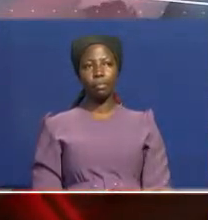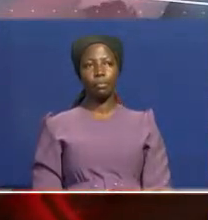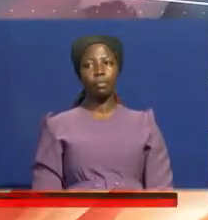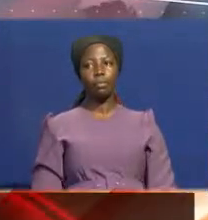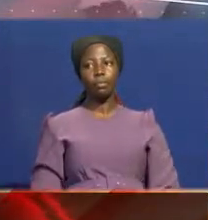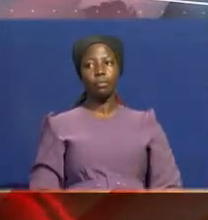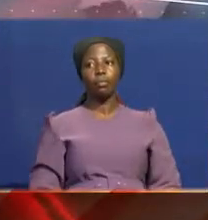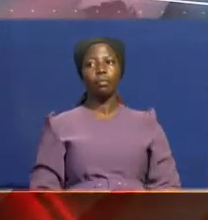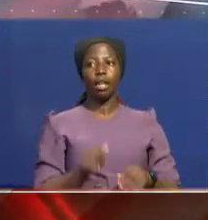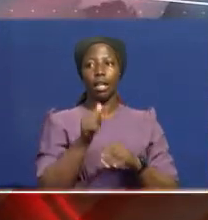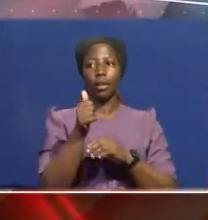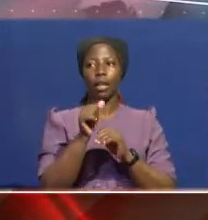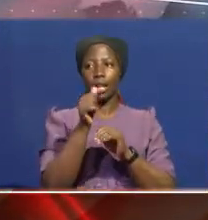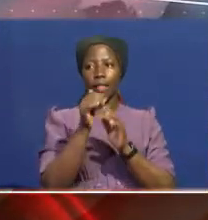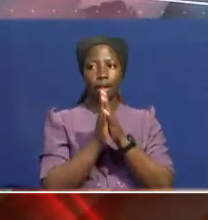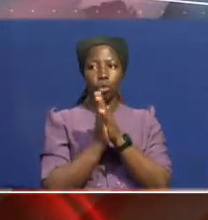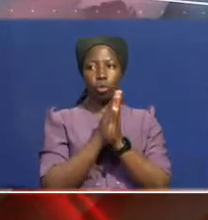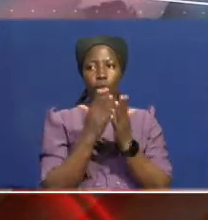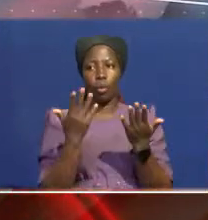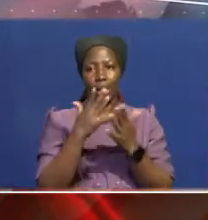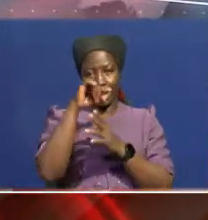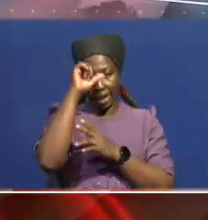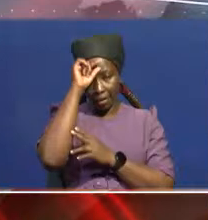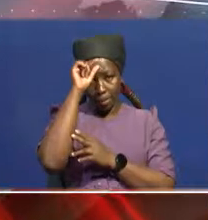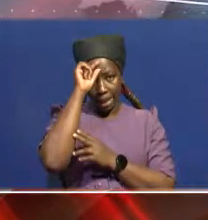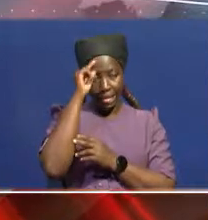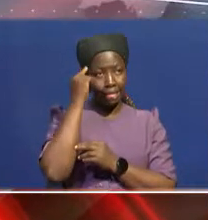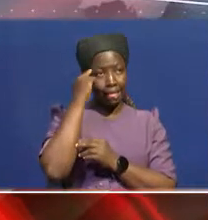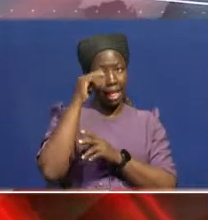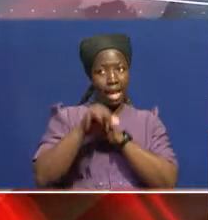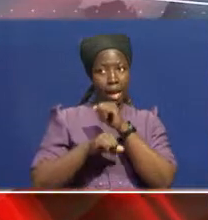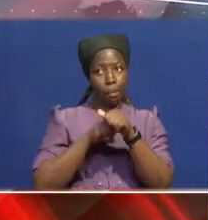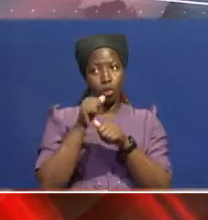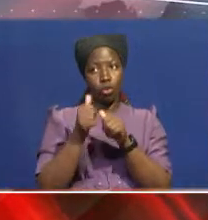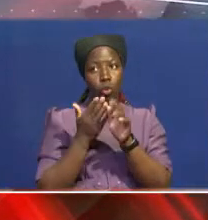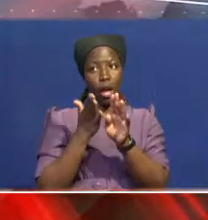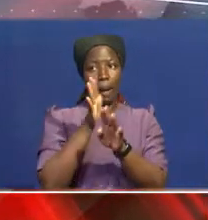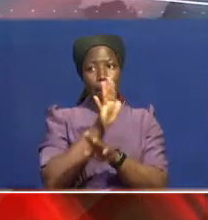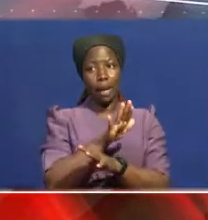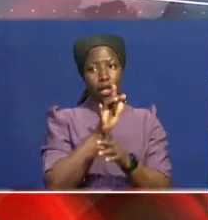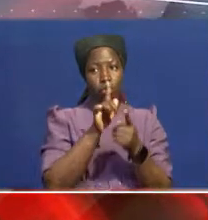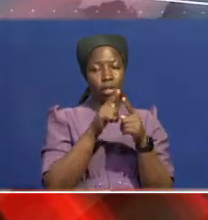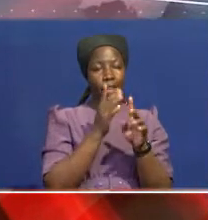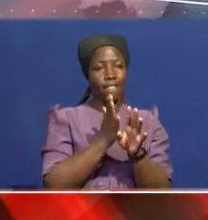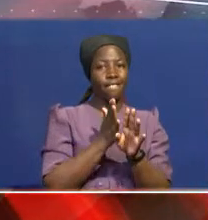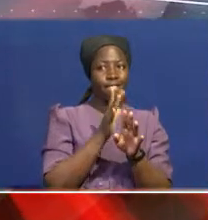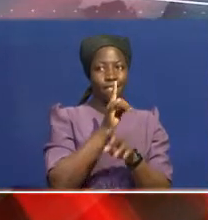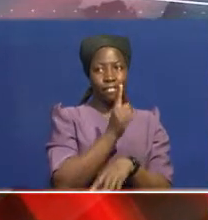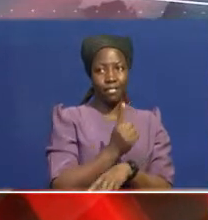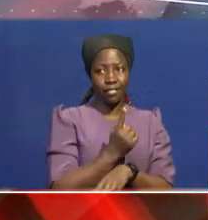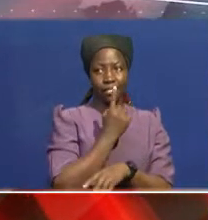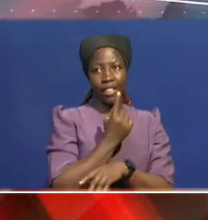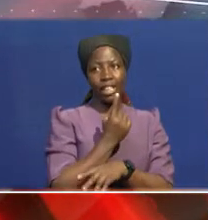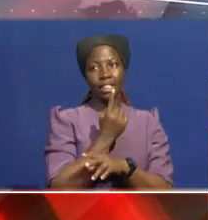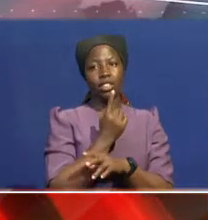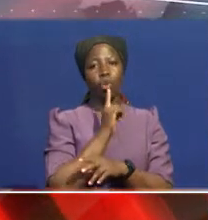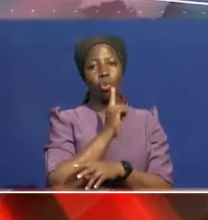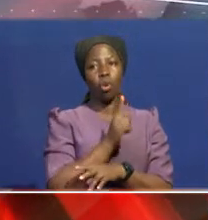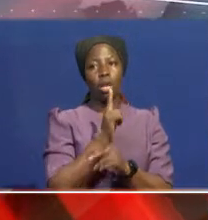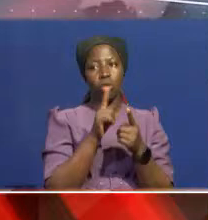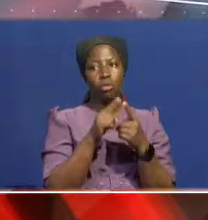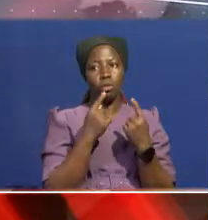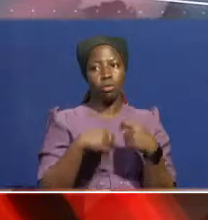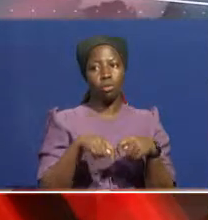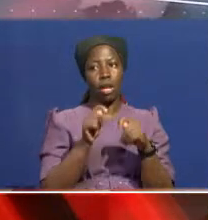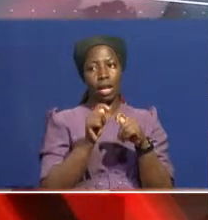And now to a developing story where the government is considering to revisit the initial decree to retest the drivers operating public service vehicles